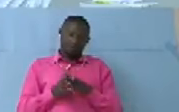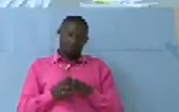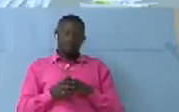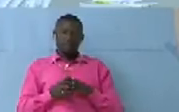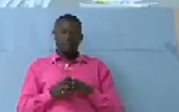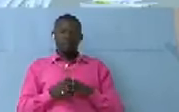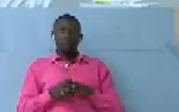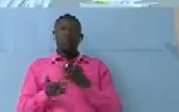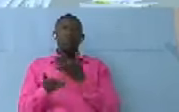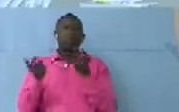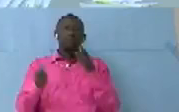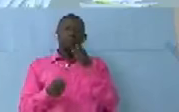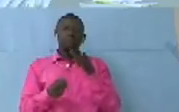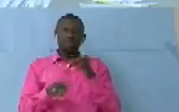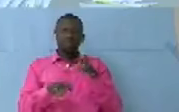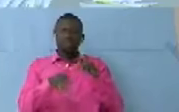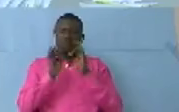We are five.